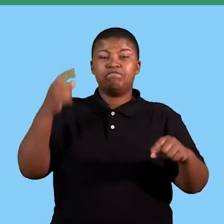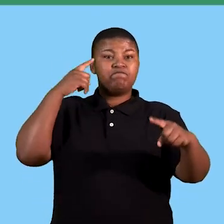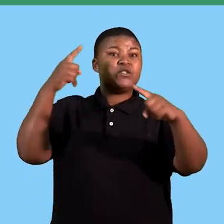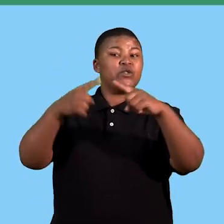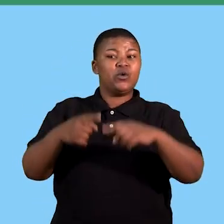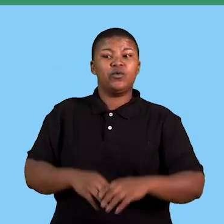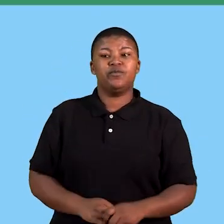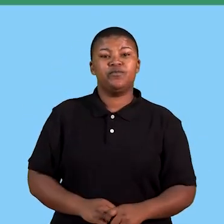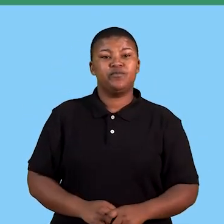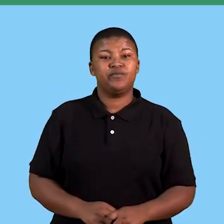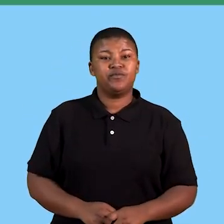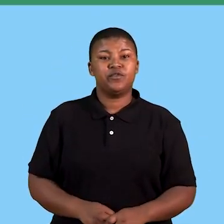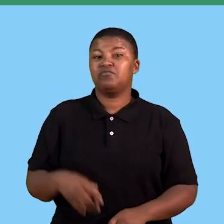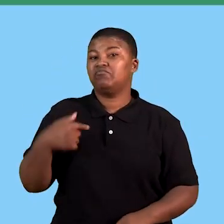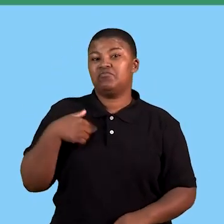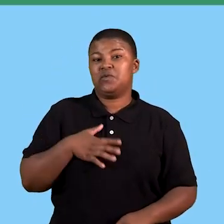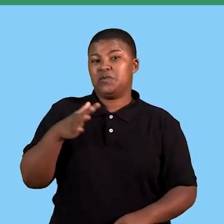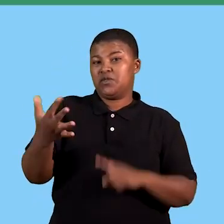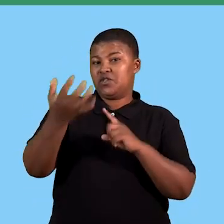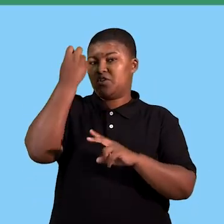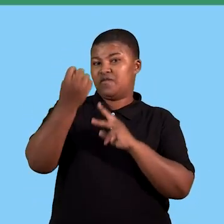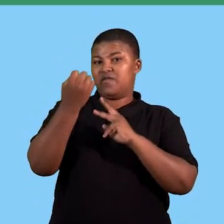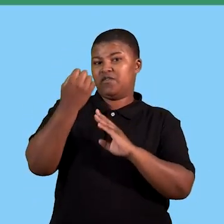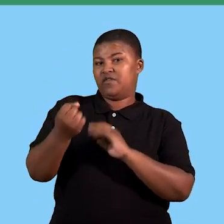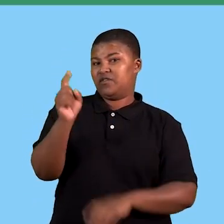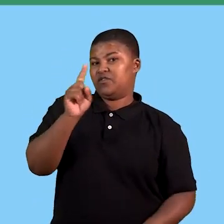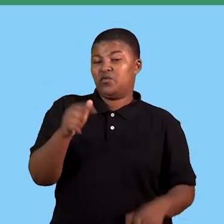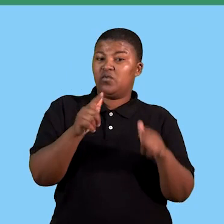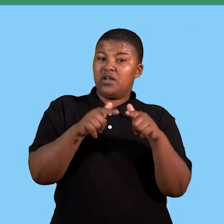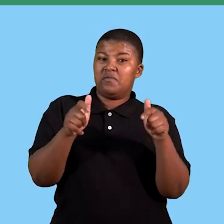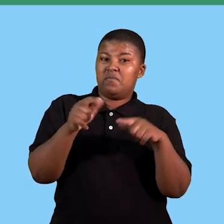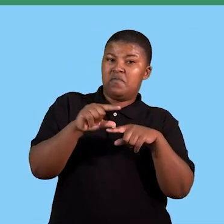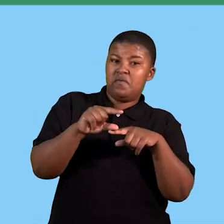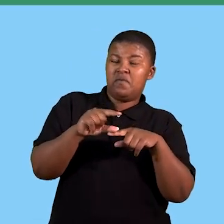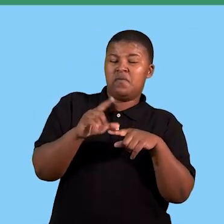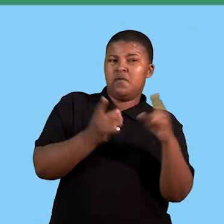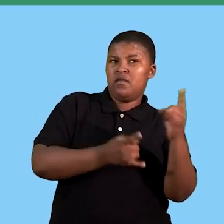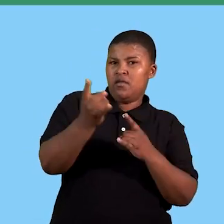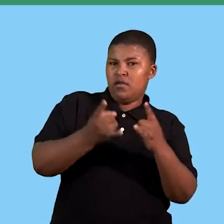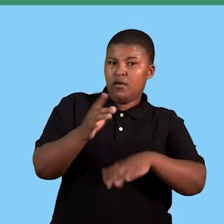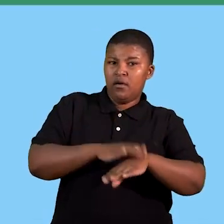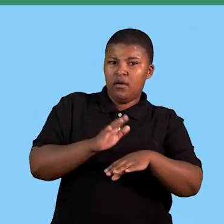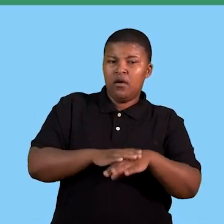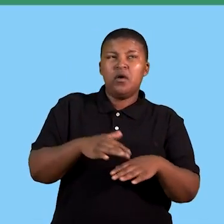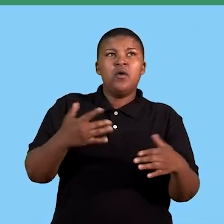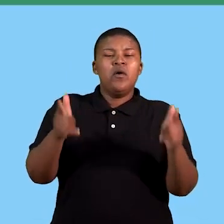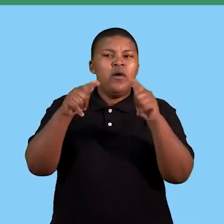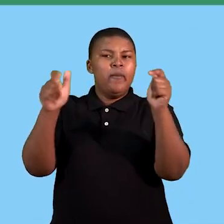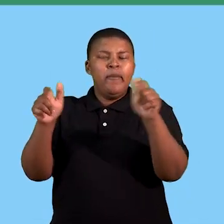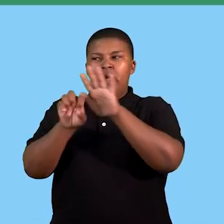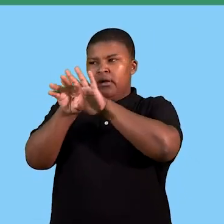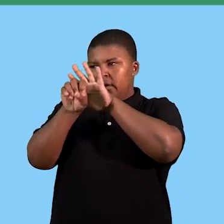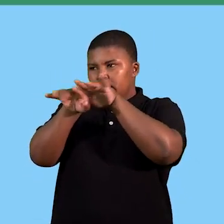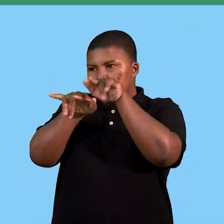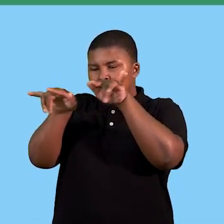is what specifically we want to achieve. Do we want an increase in sales? Do we want a bigger